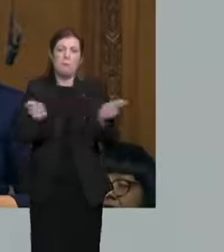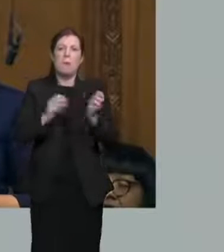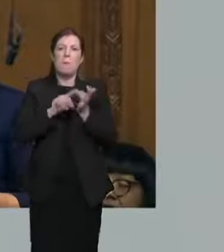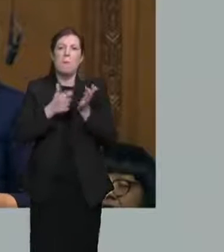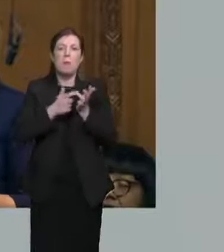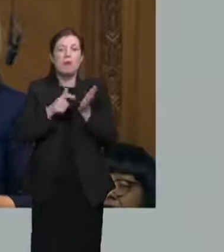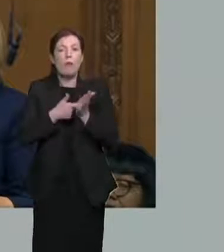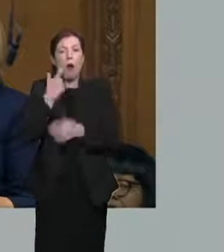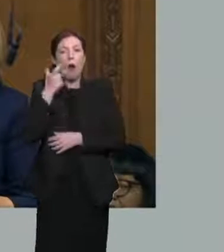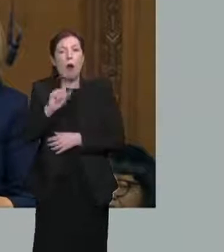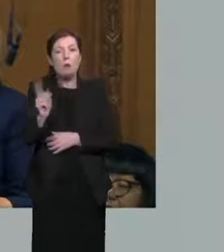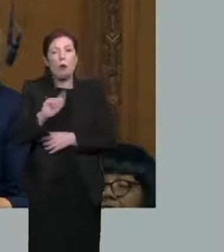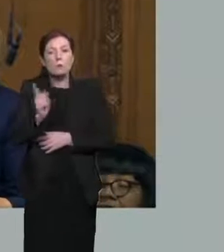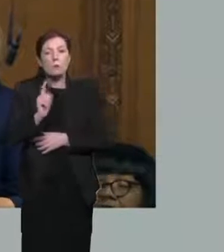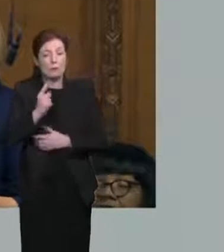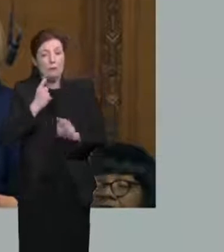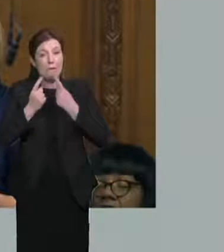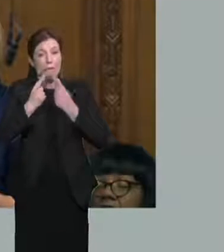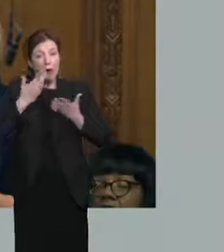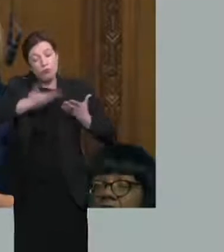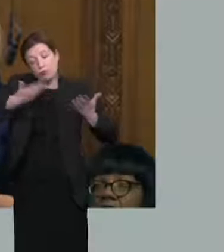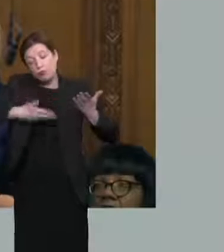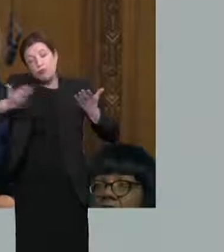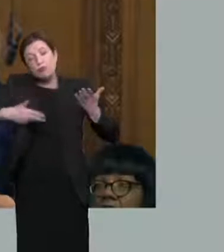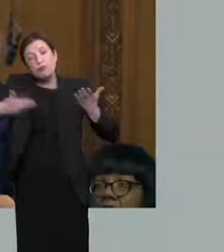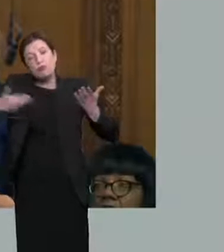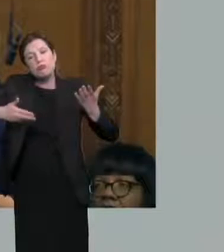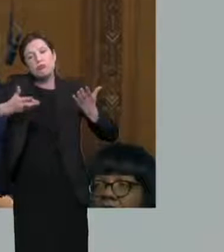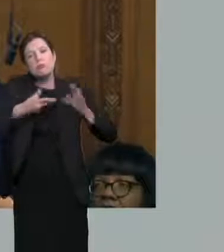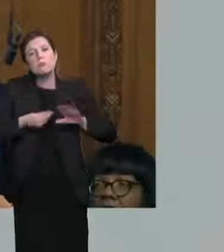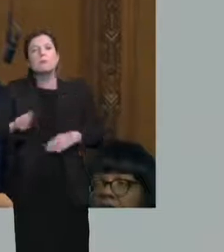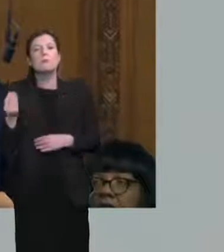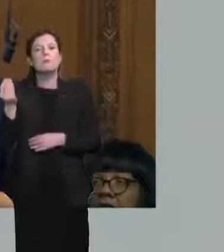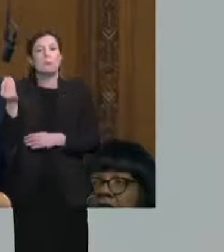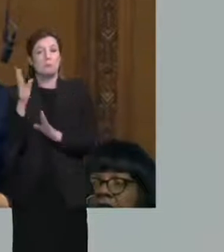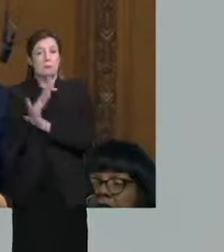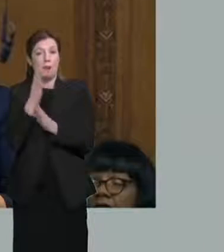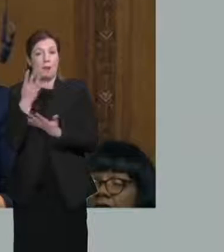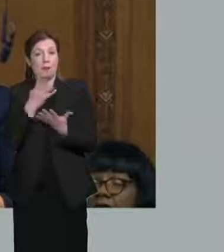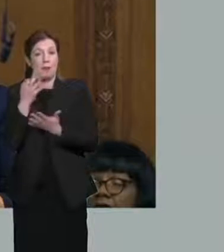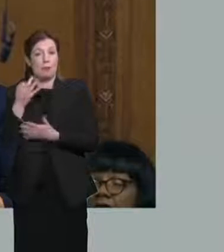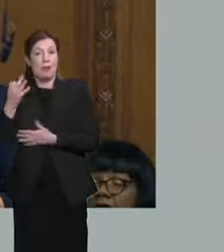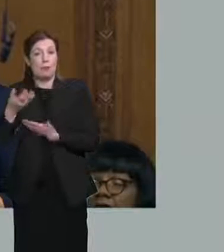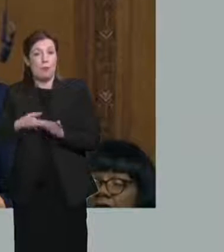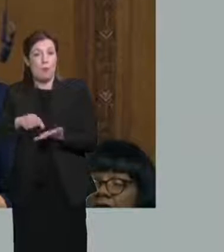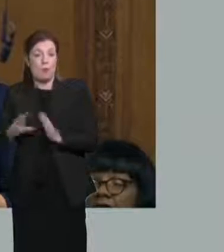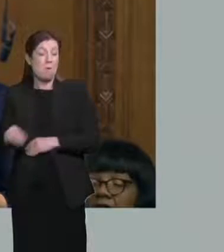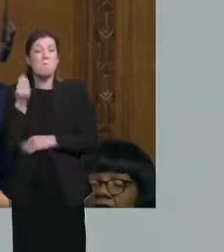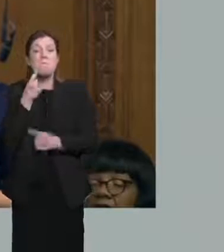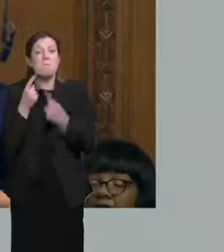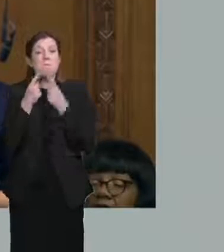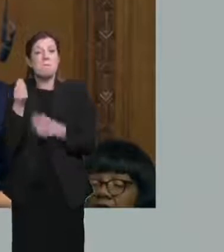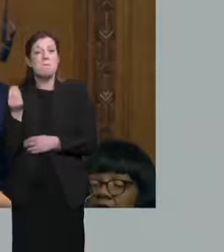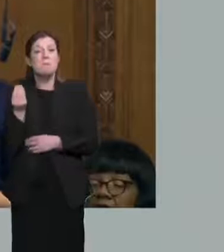uncovered 140 pages of data previously hidden in a footnote of a 1988 government report. There's